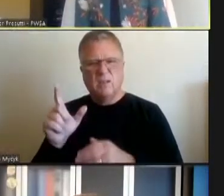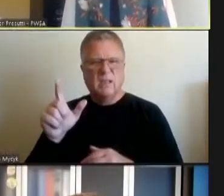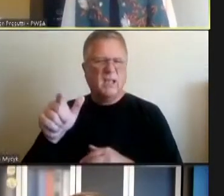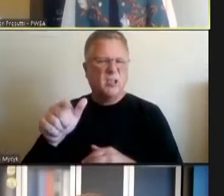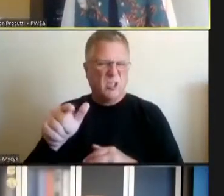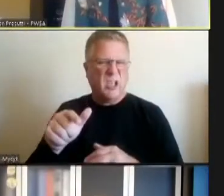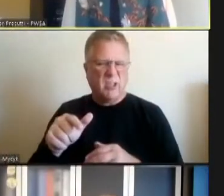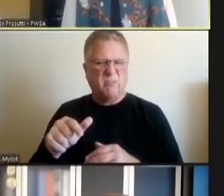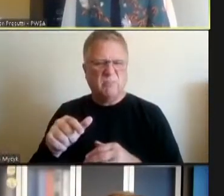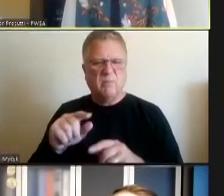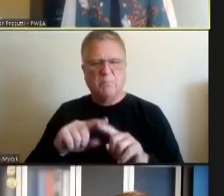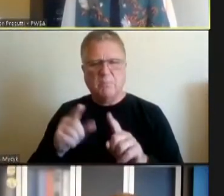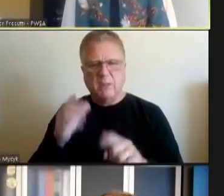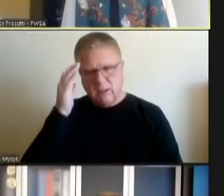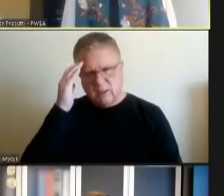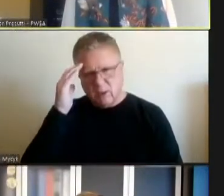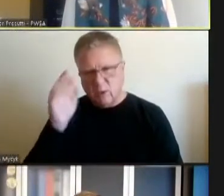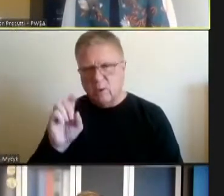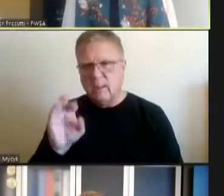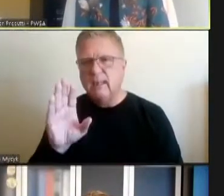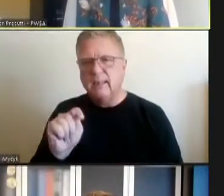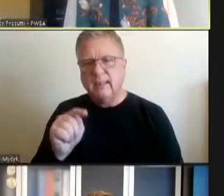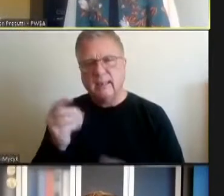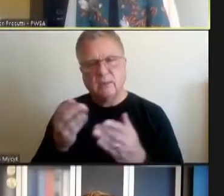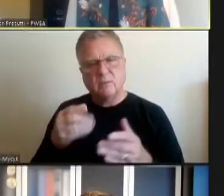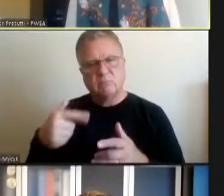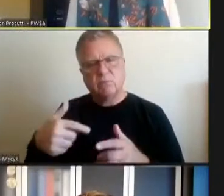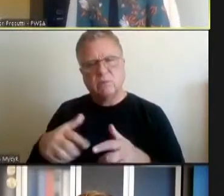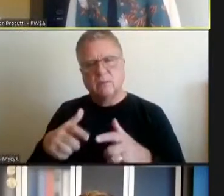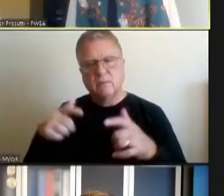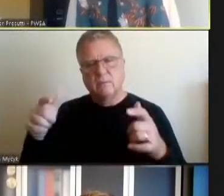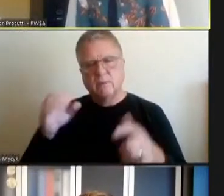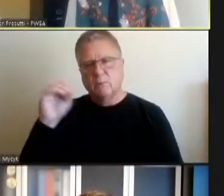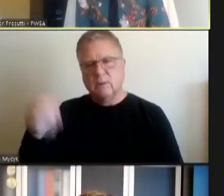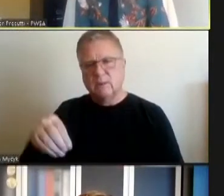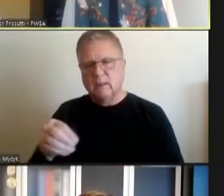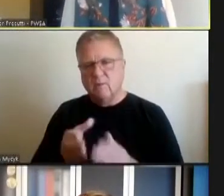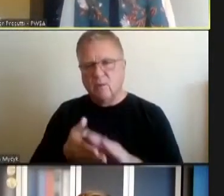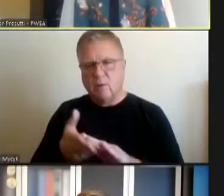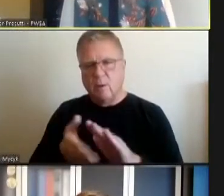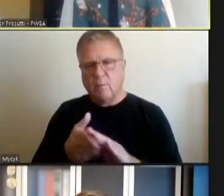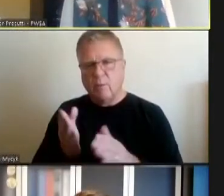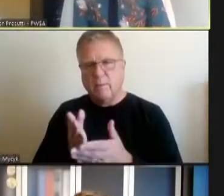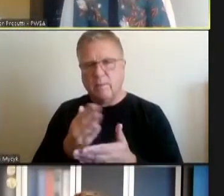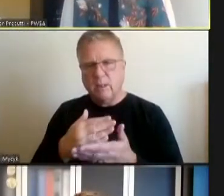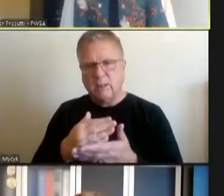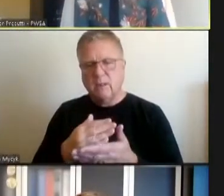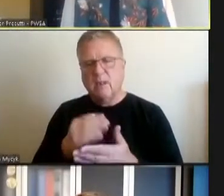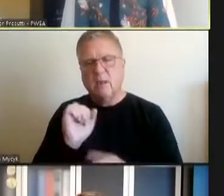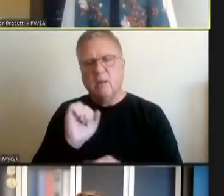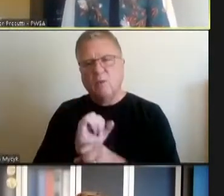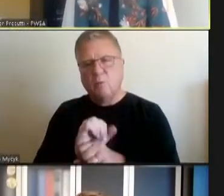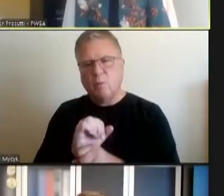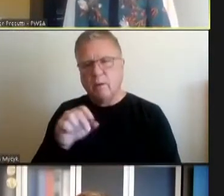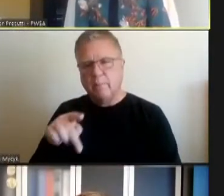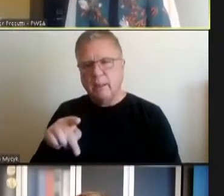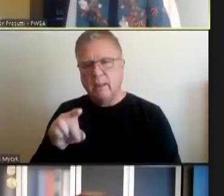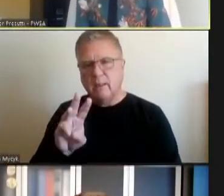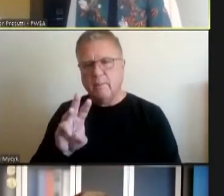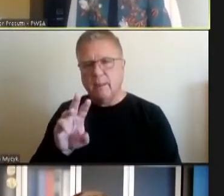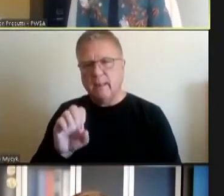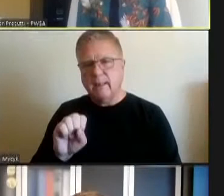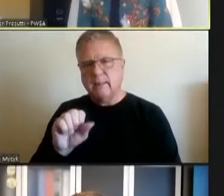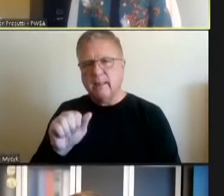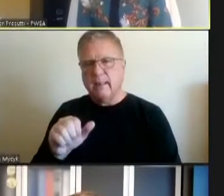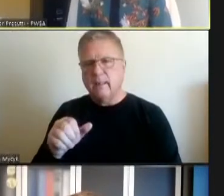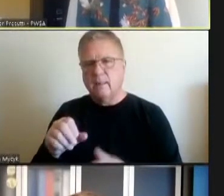just know that debt service is a large component of our operating budget. The work that PWSA does is capital